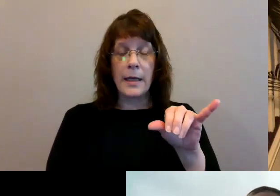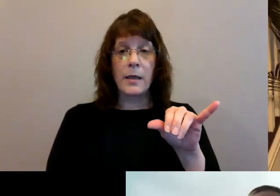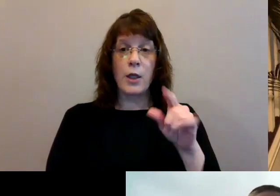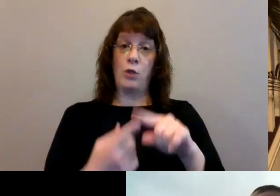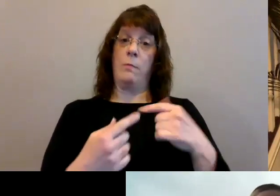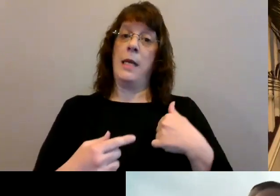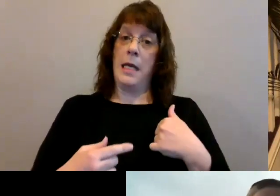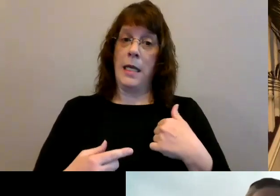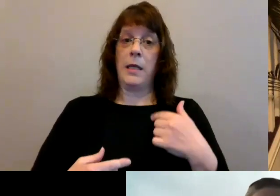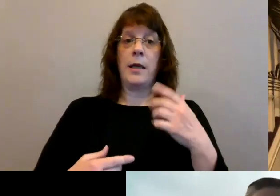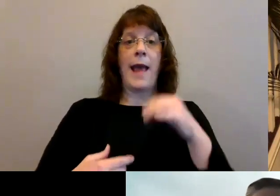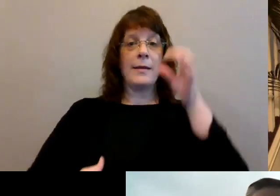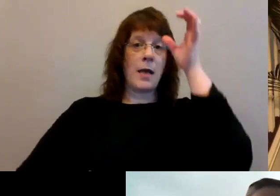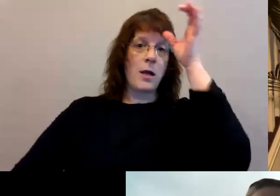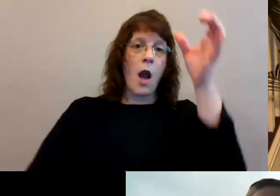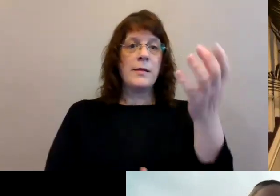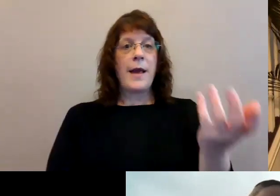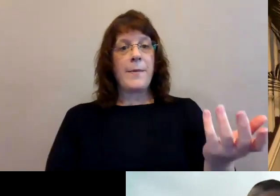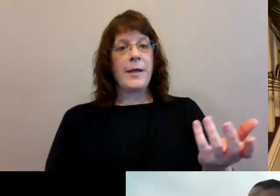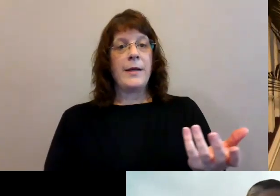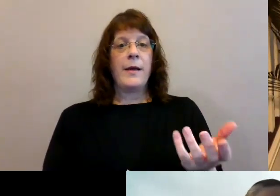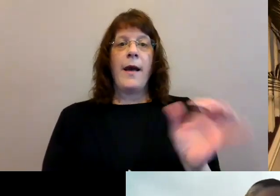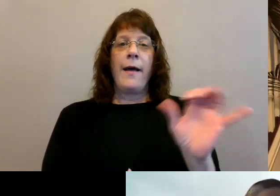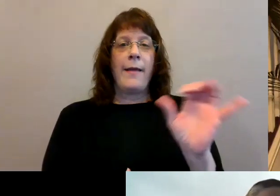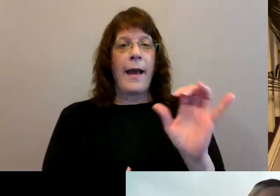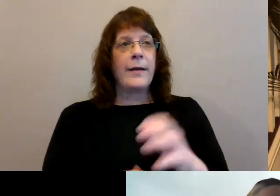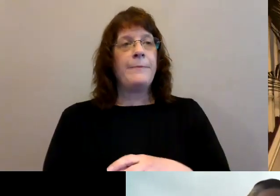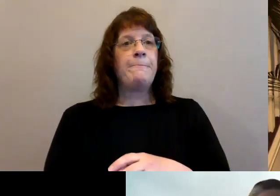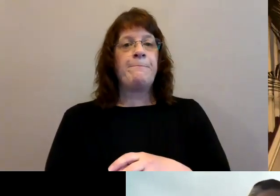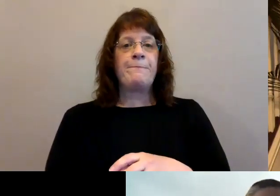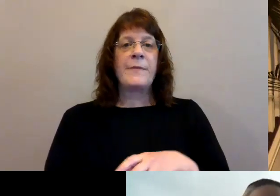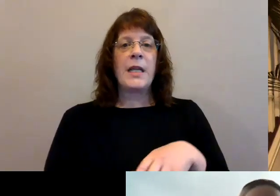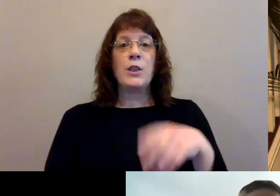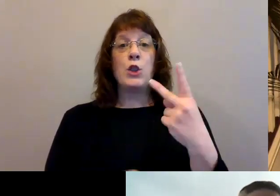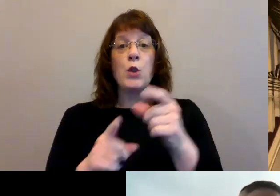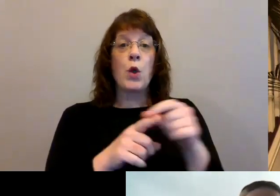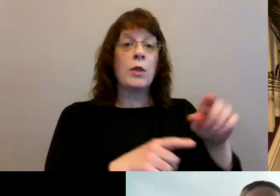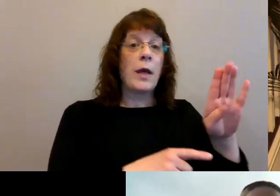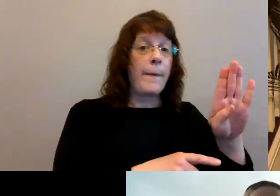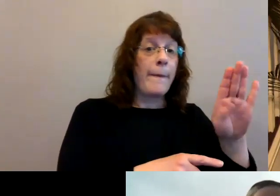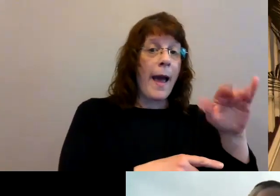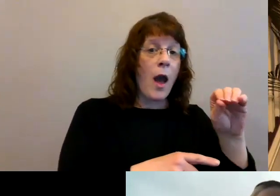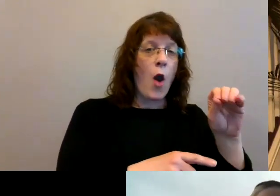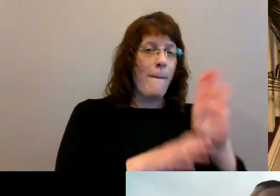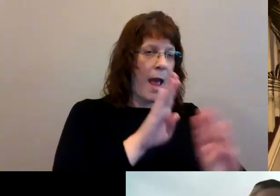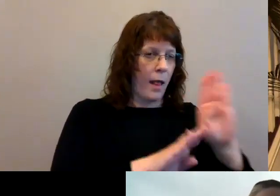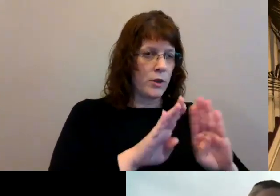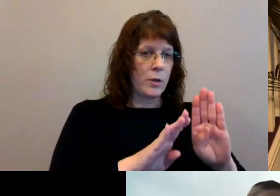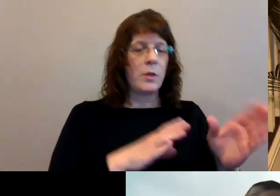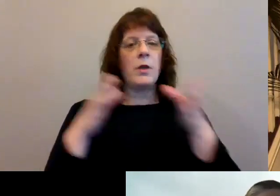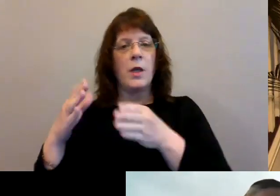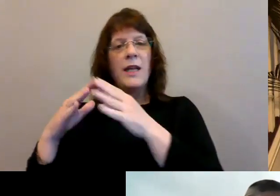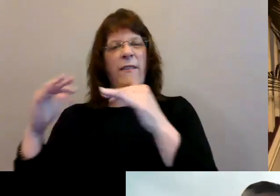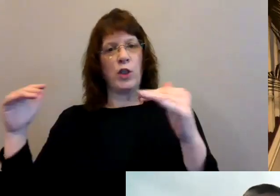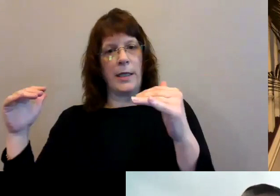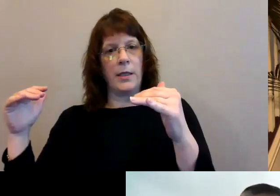a concept that it's a contraction of two words, right? Biological diversity. And so biological is anything